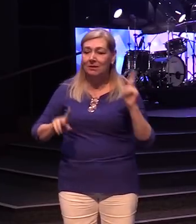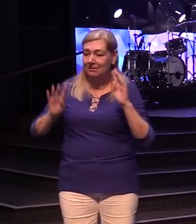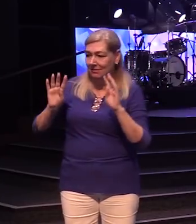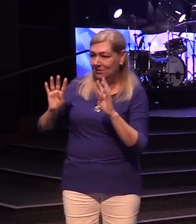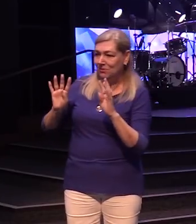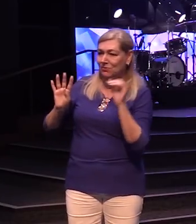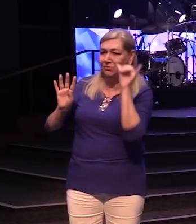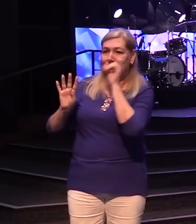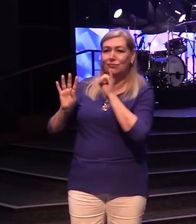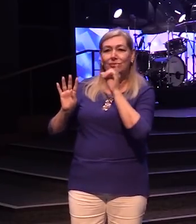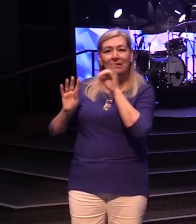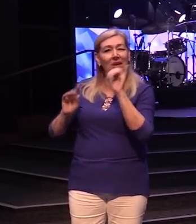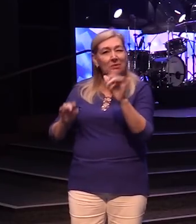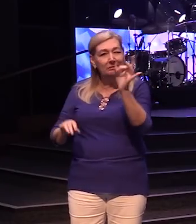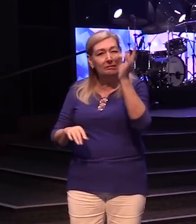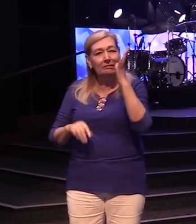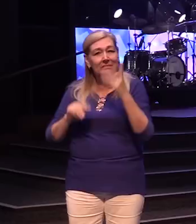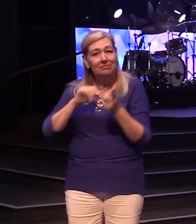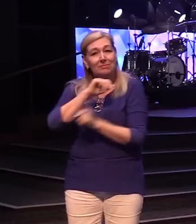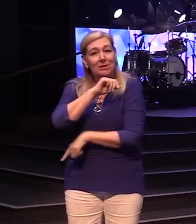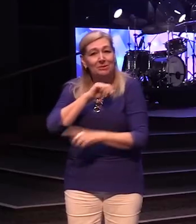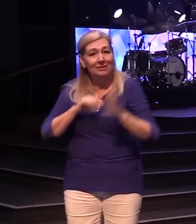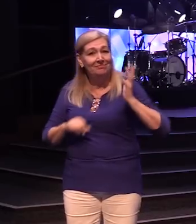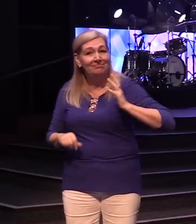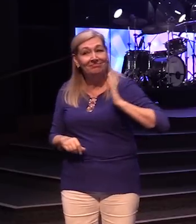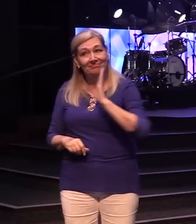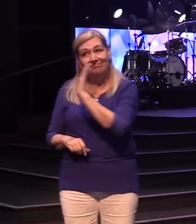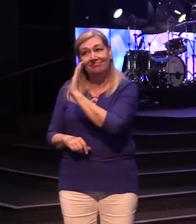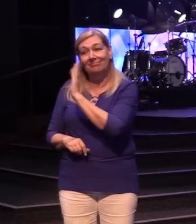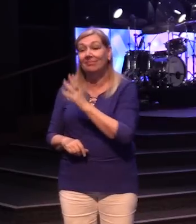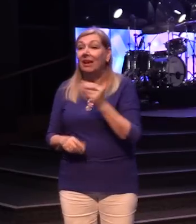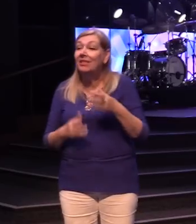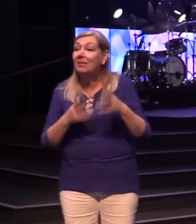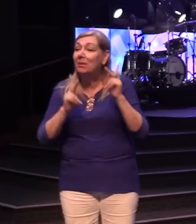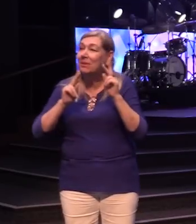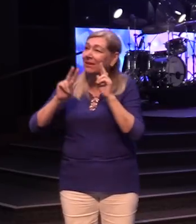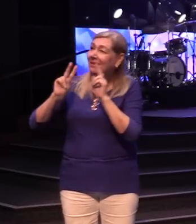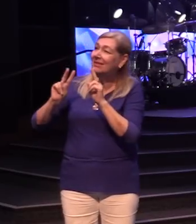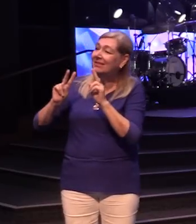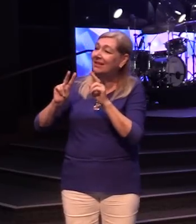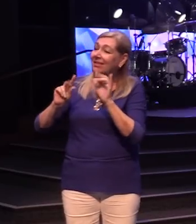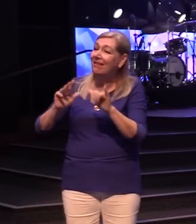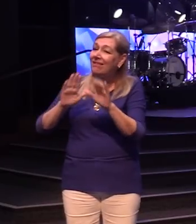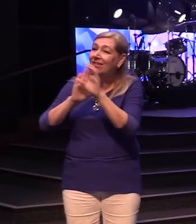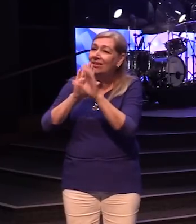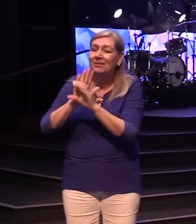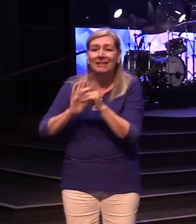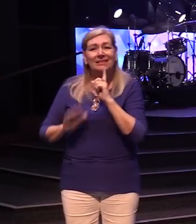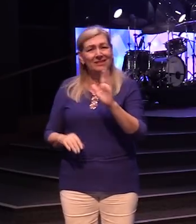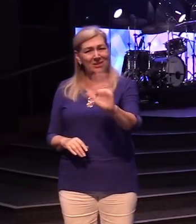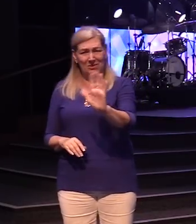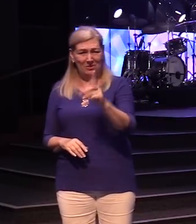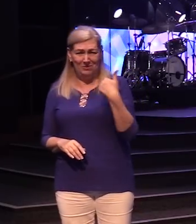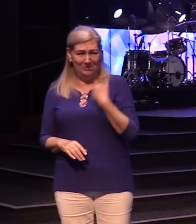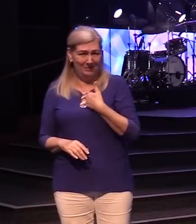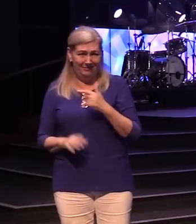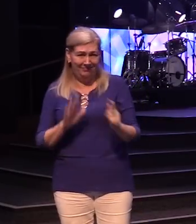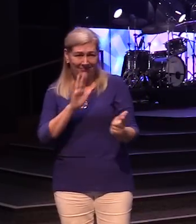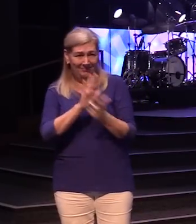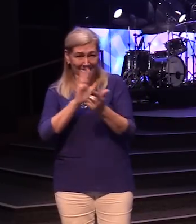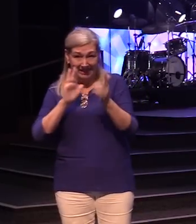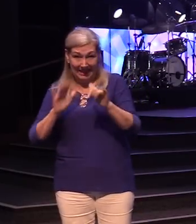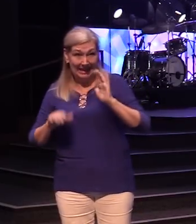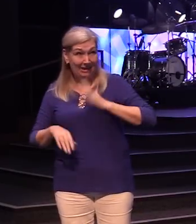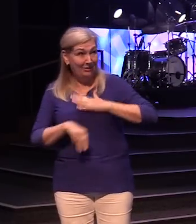of the masses. And the visionaries of the American Constitution said, we're not going to have that in the new